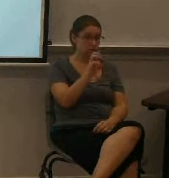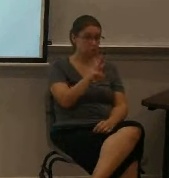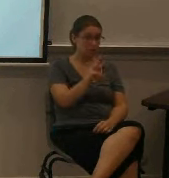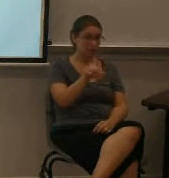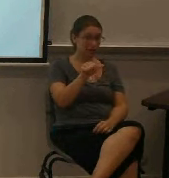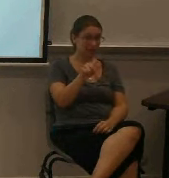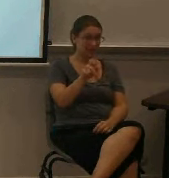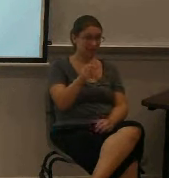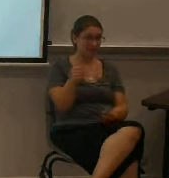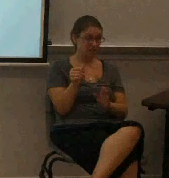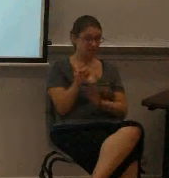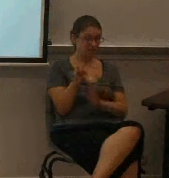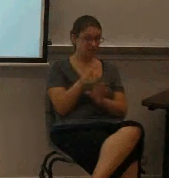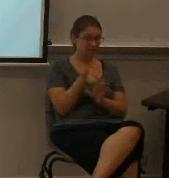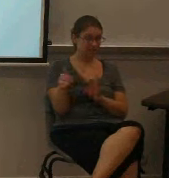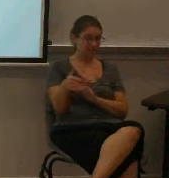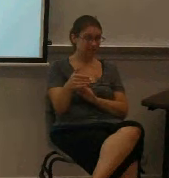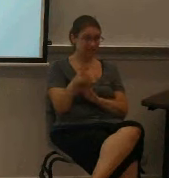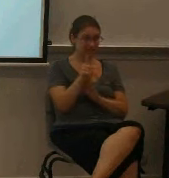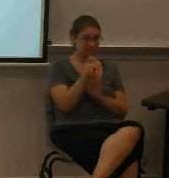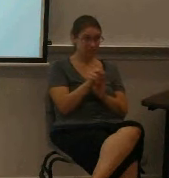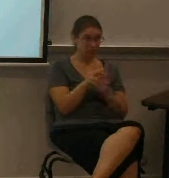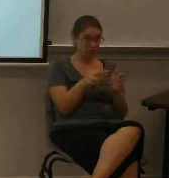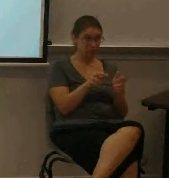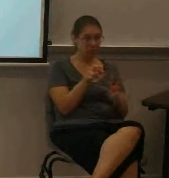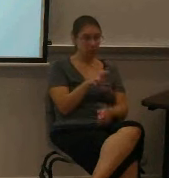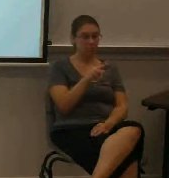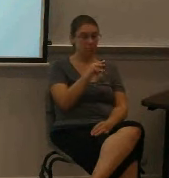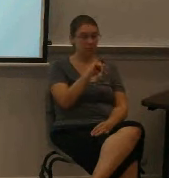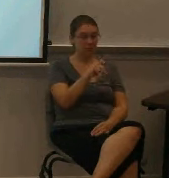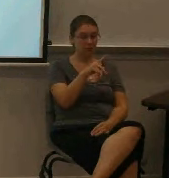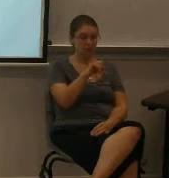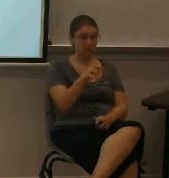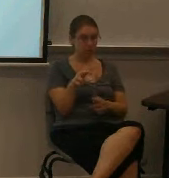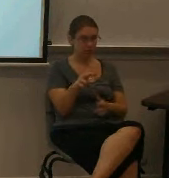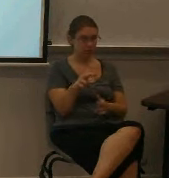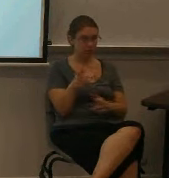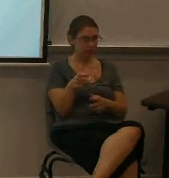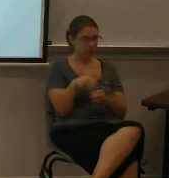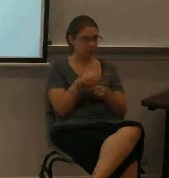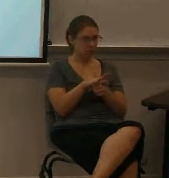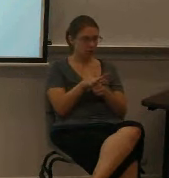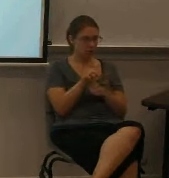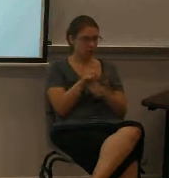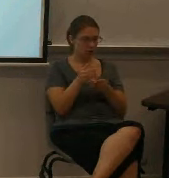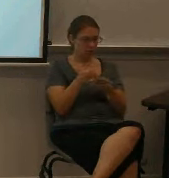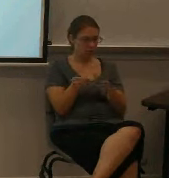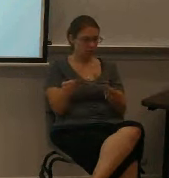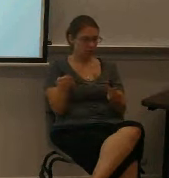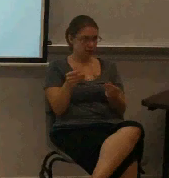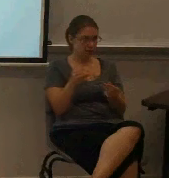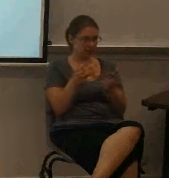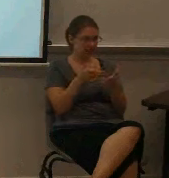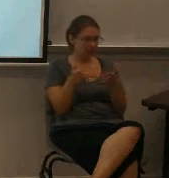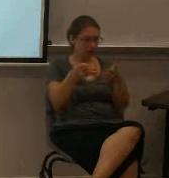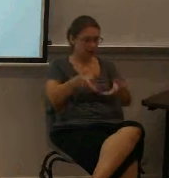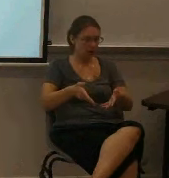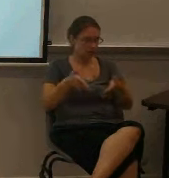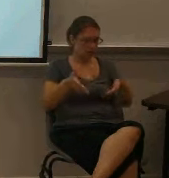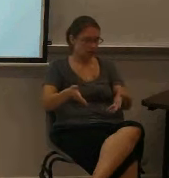off the edge of the Kansas River or the Mississippi River, because it's in an area where sediments and organic materials have been